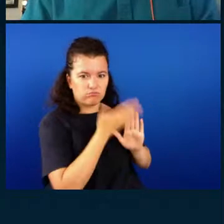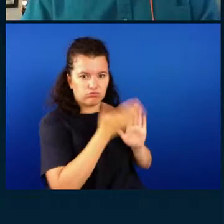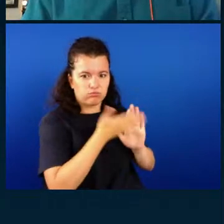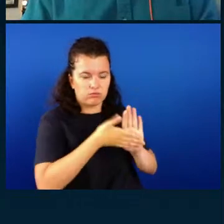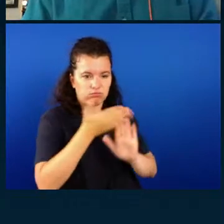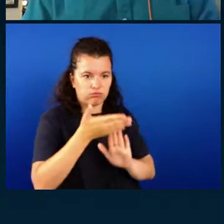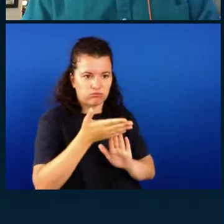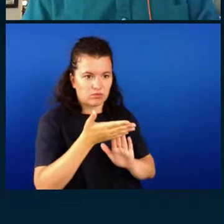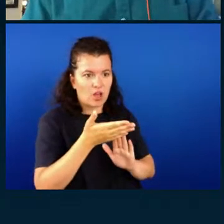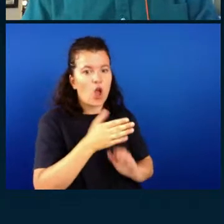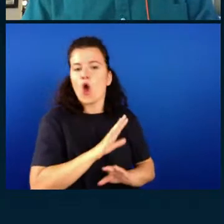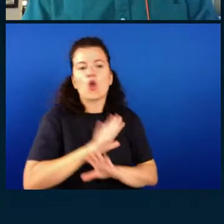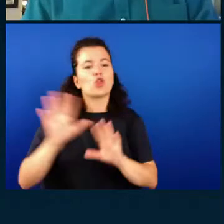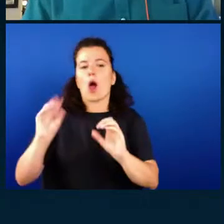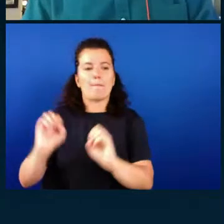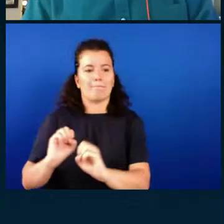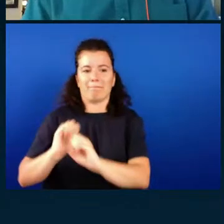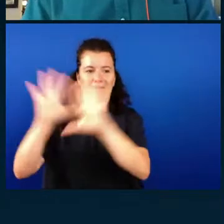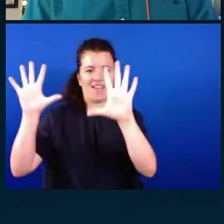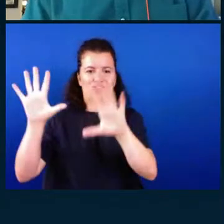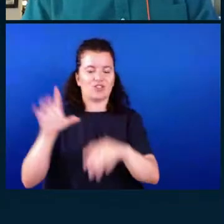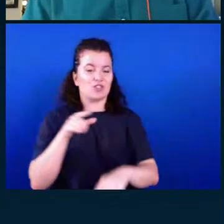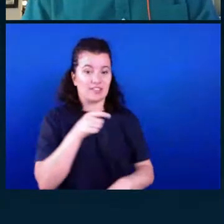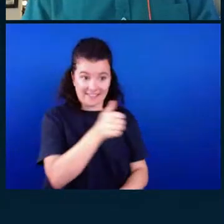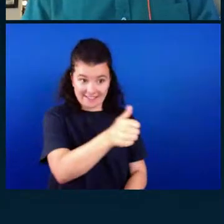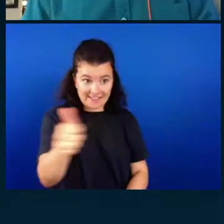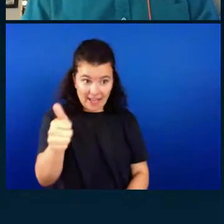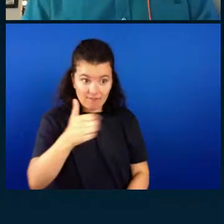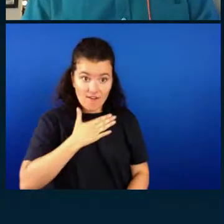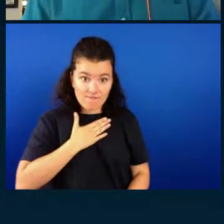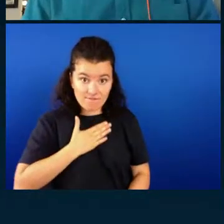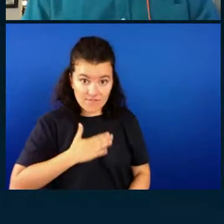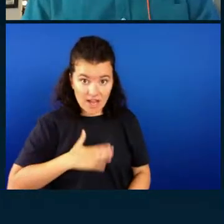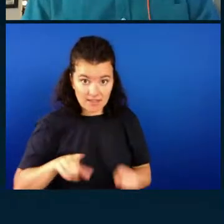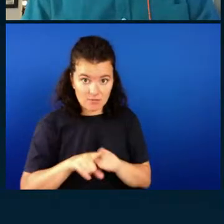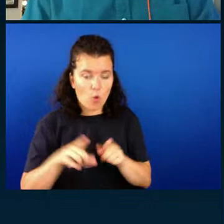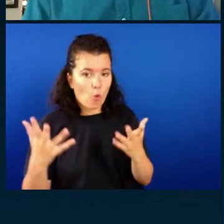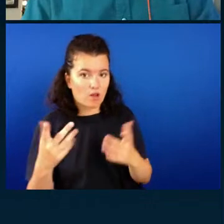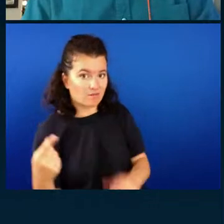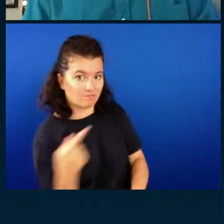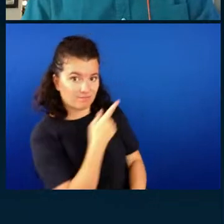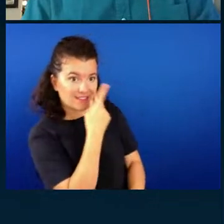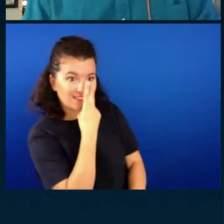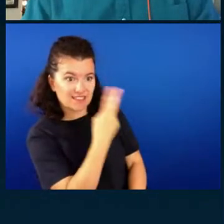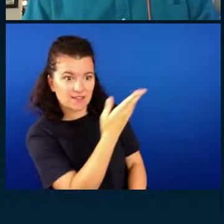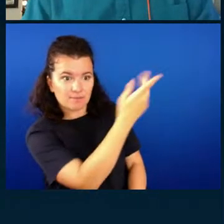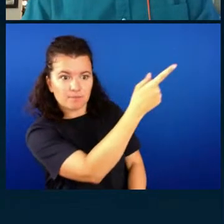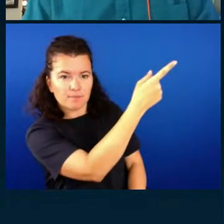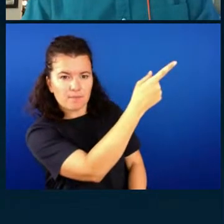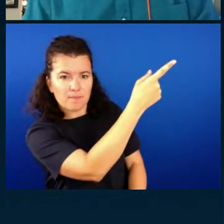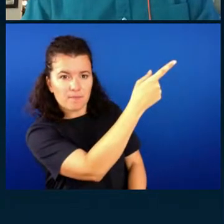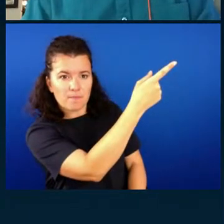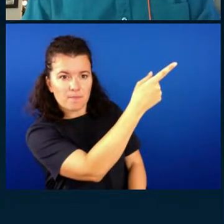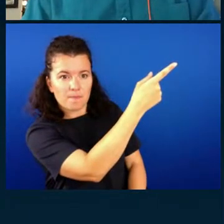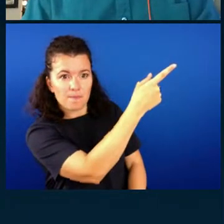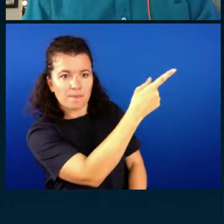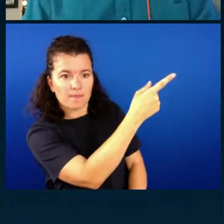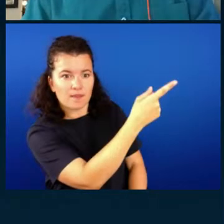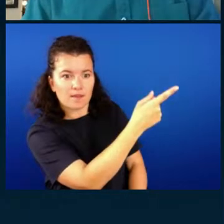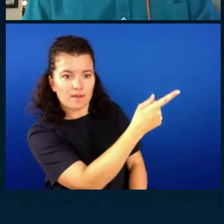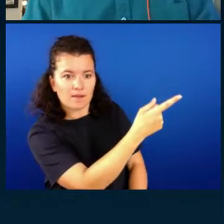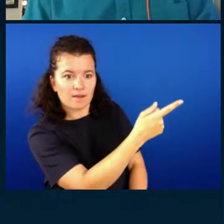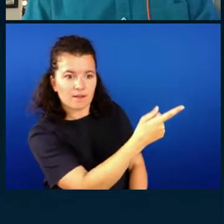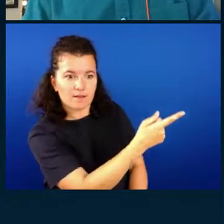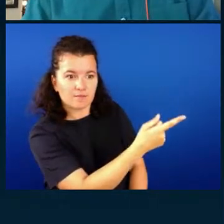just completely magic. If you want to do this as well yourself, you can go in here, and there is in the Thai thing,